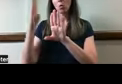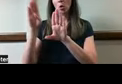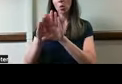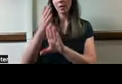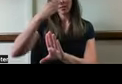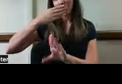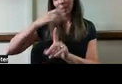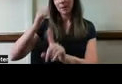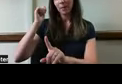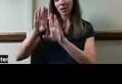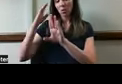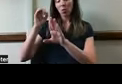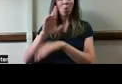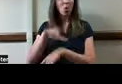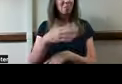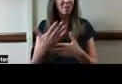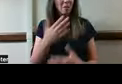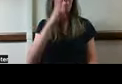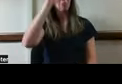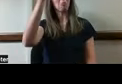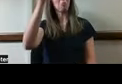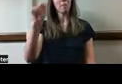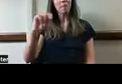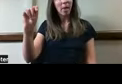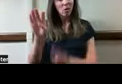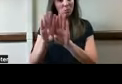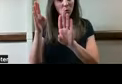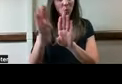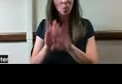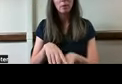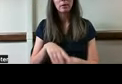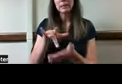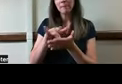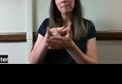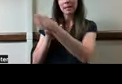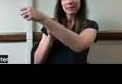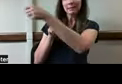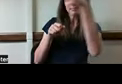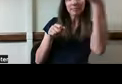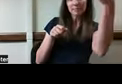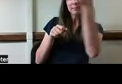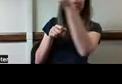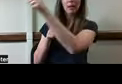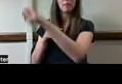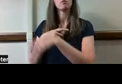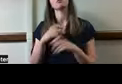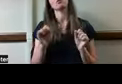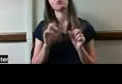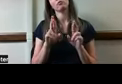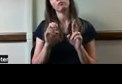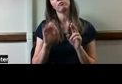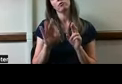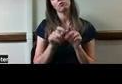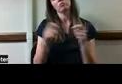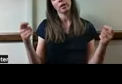creative and put one on a bathroom door, the medicine cabinet, or the refrigerator to get a better sense of how someone's moving through the house during the